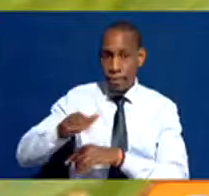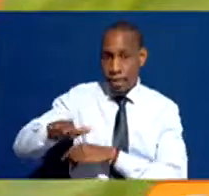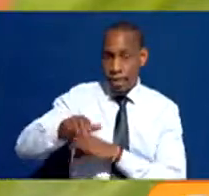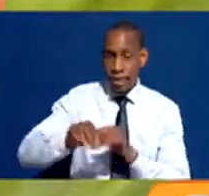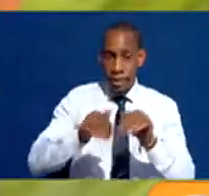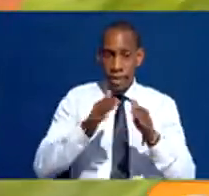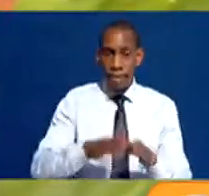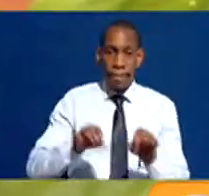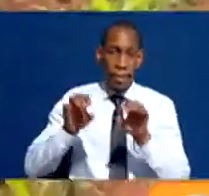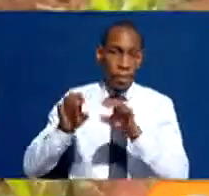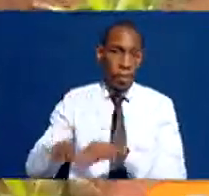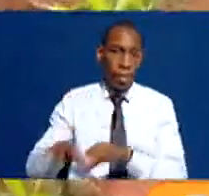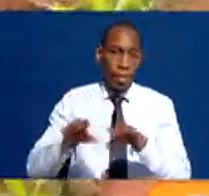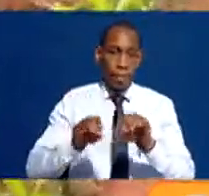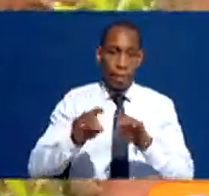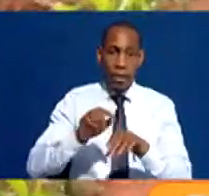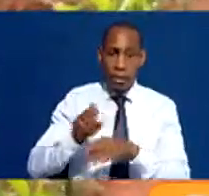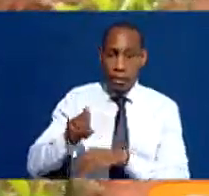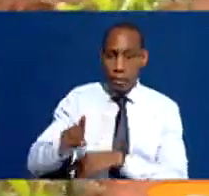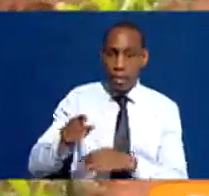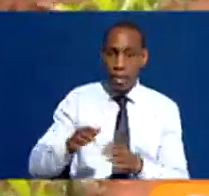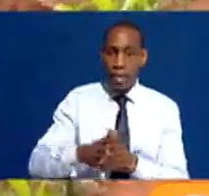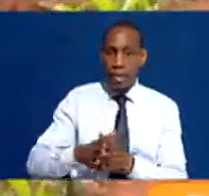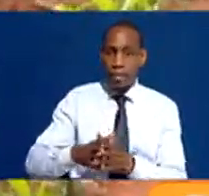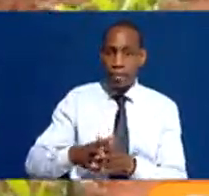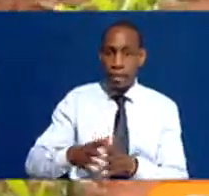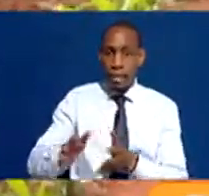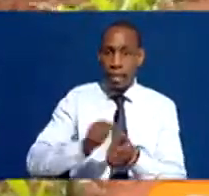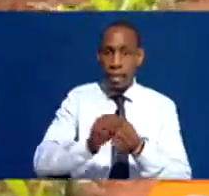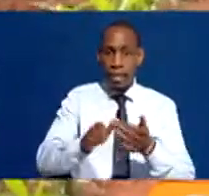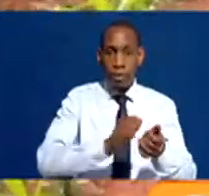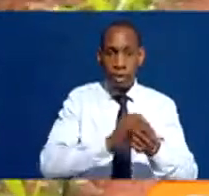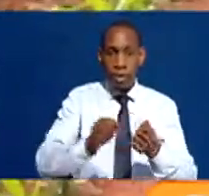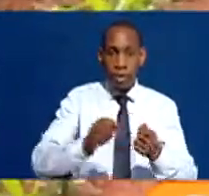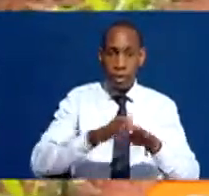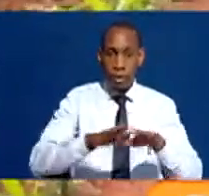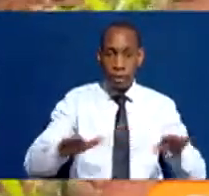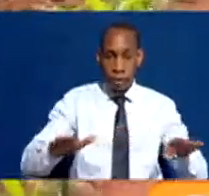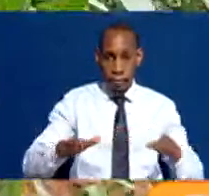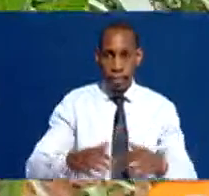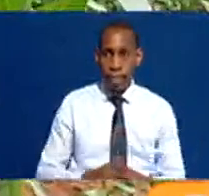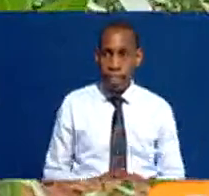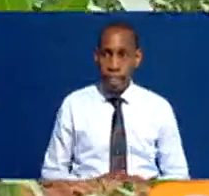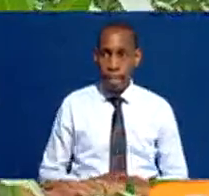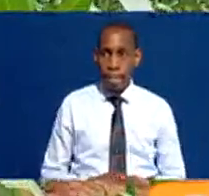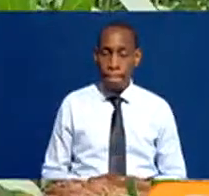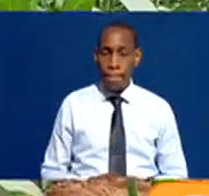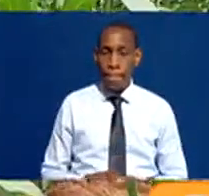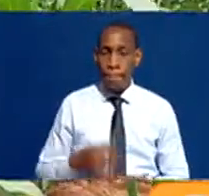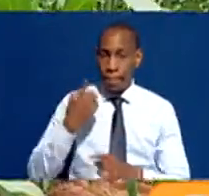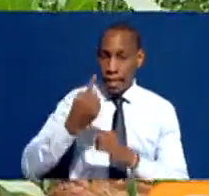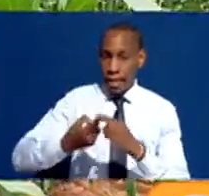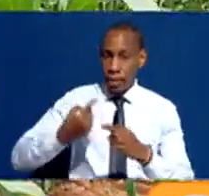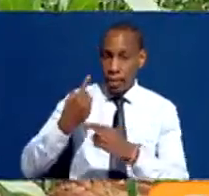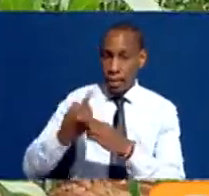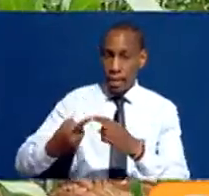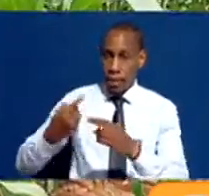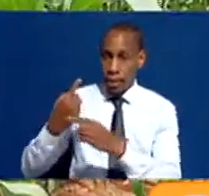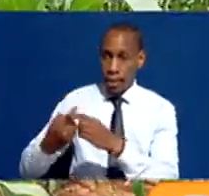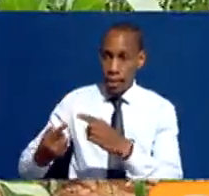Farmers suffered losses as the pest invaded their farms, leaving destruction in their wake. Annually,